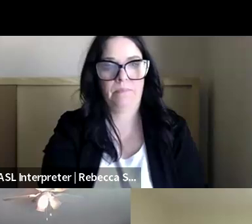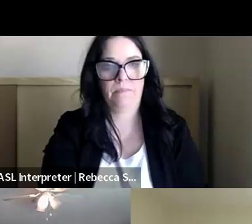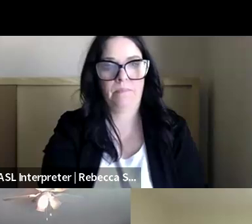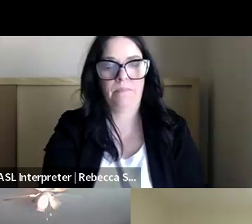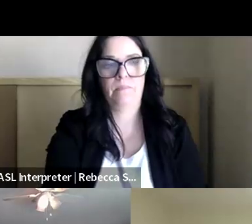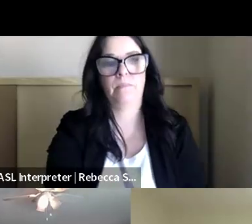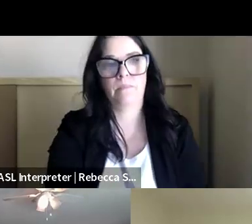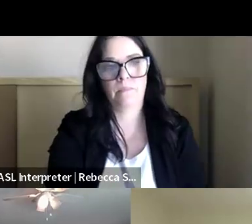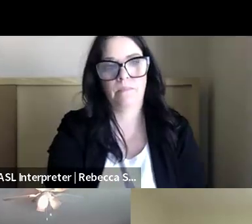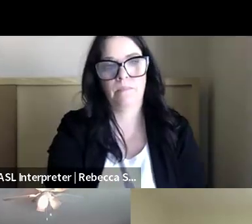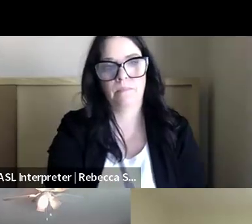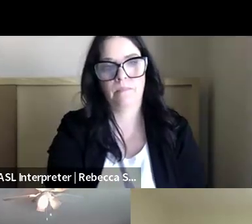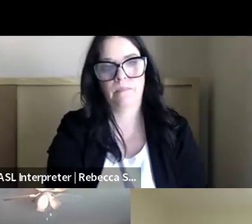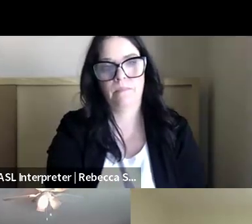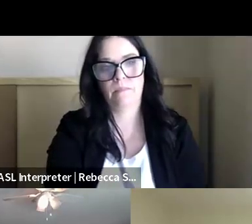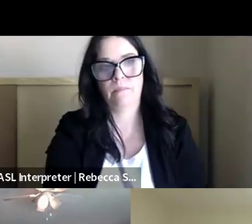So section